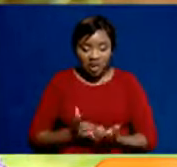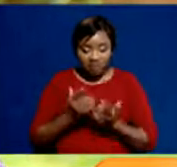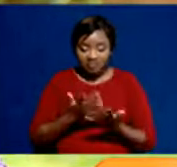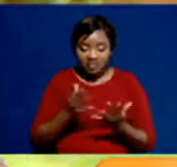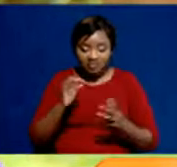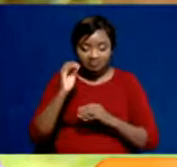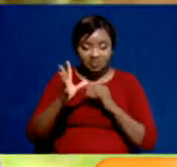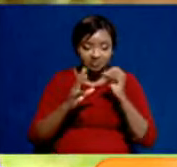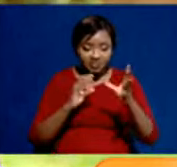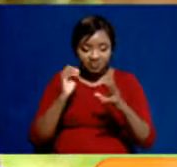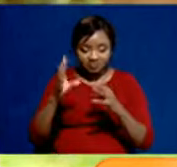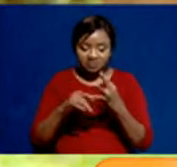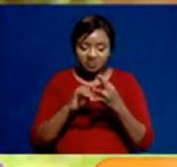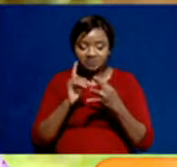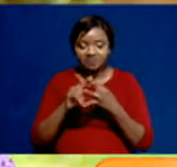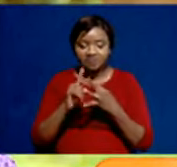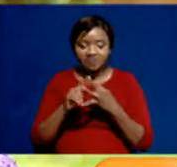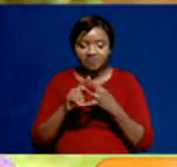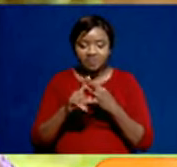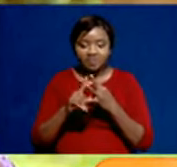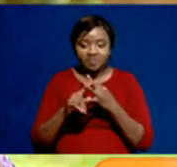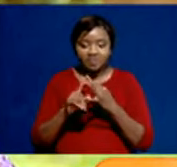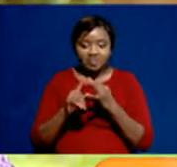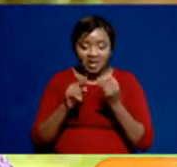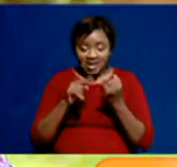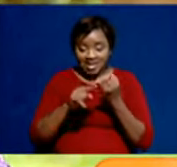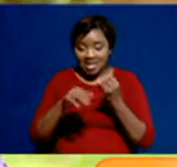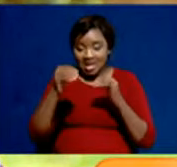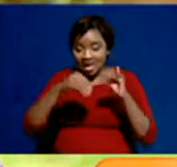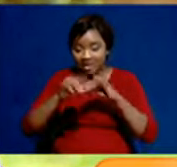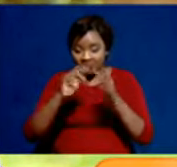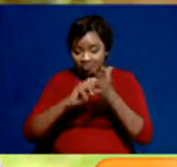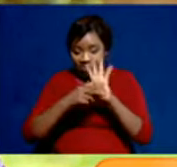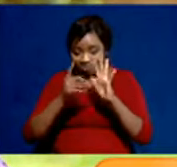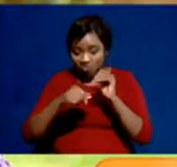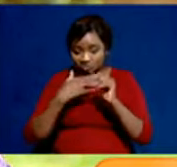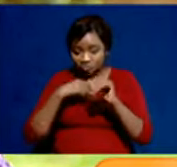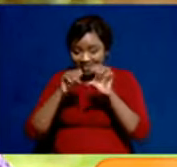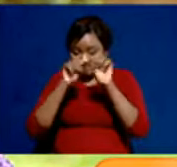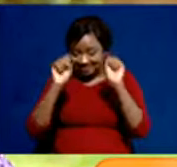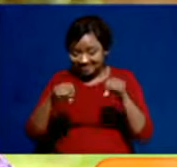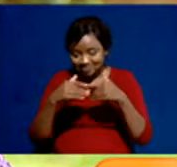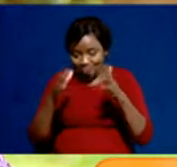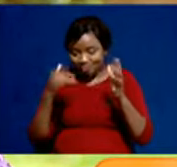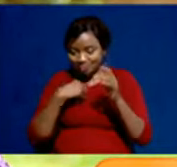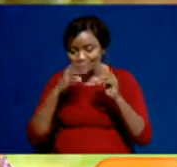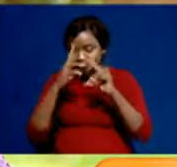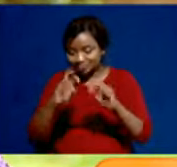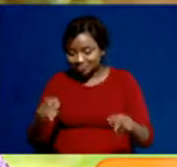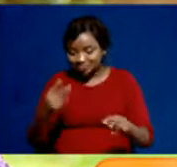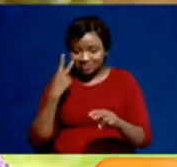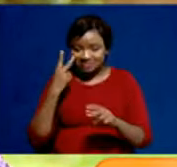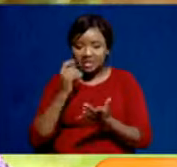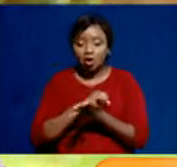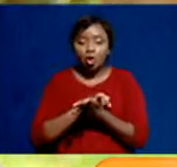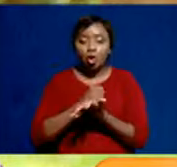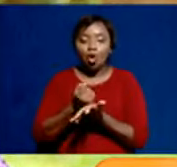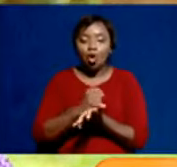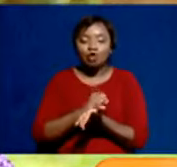justice, of which we wanted an audit of the 2022 elections, a forensic audit. That was our